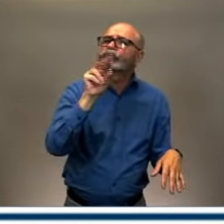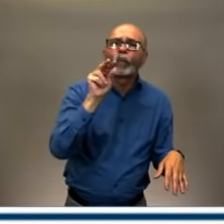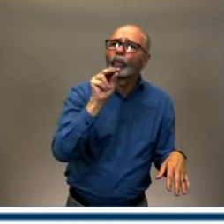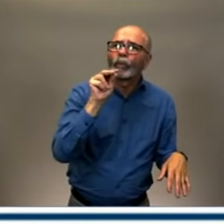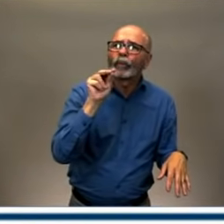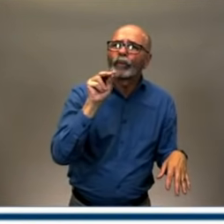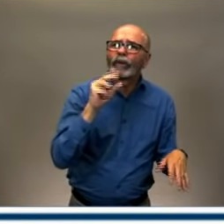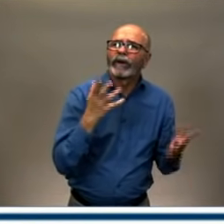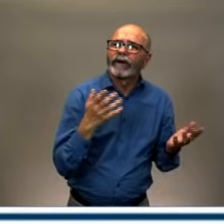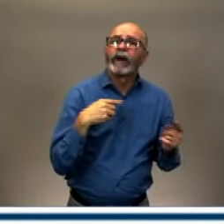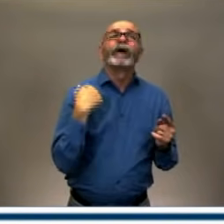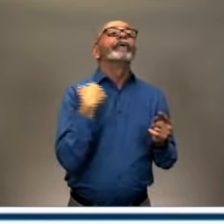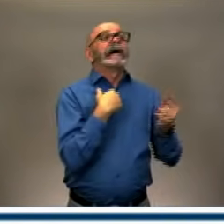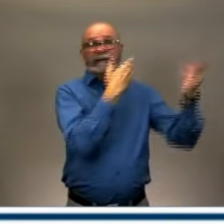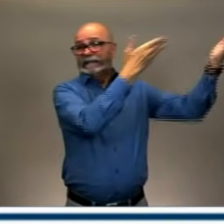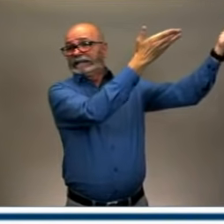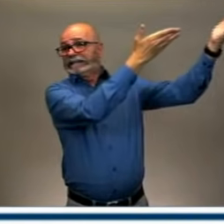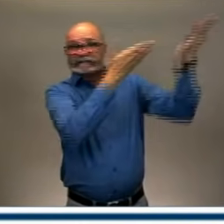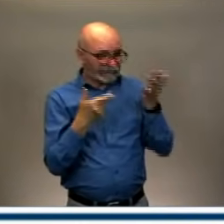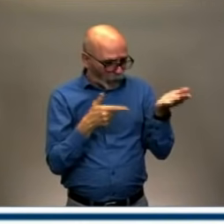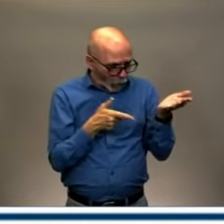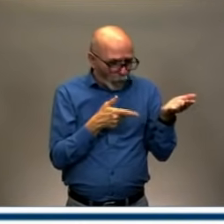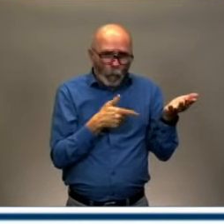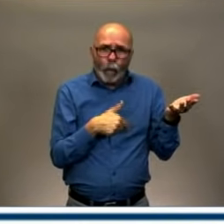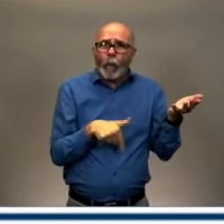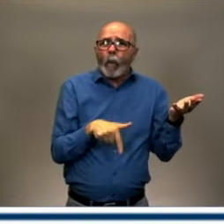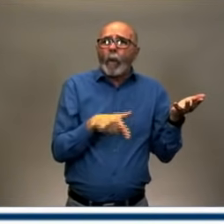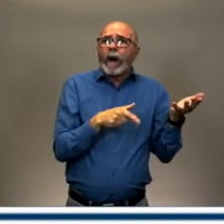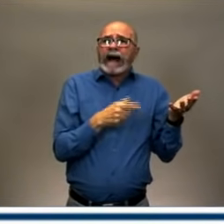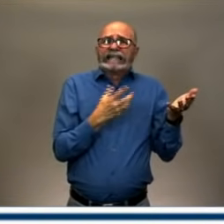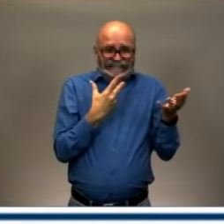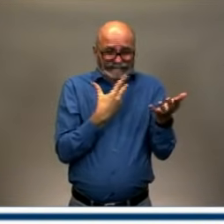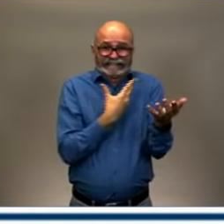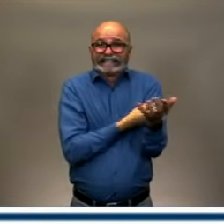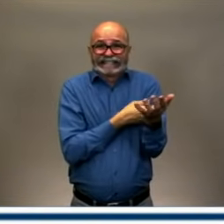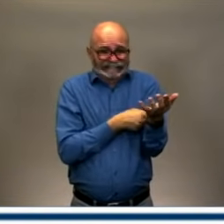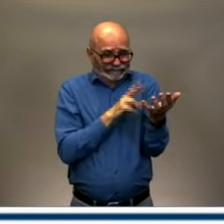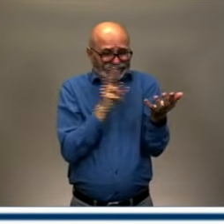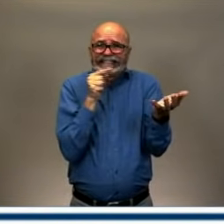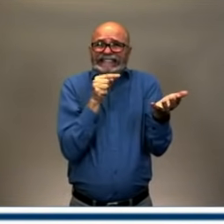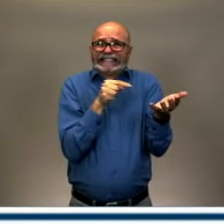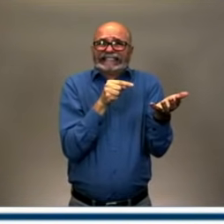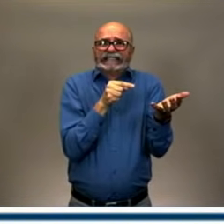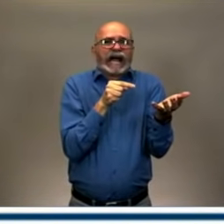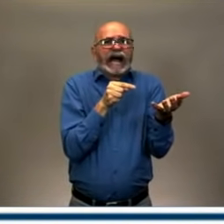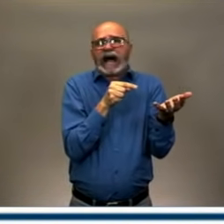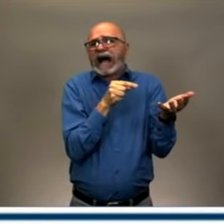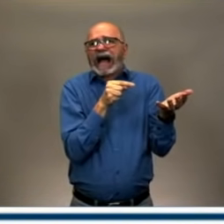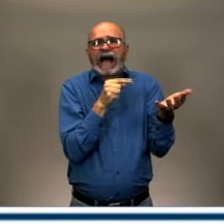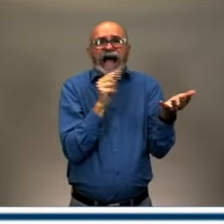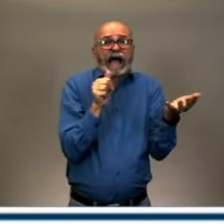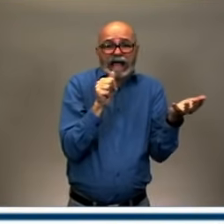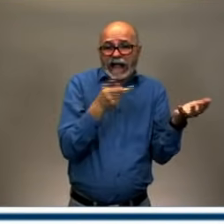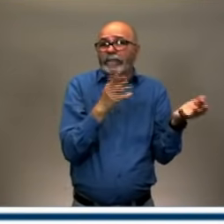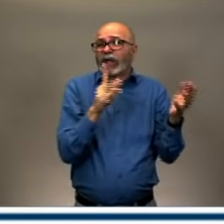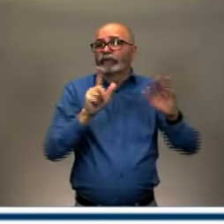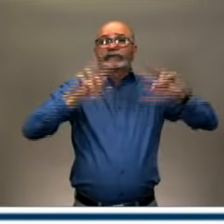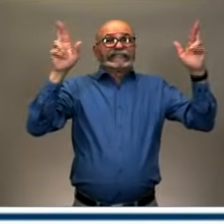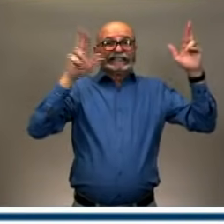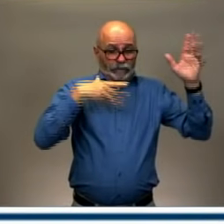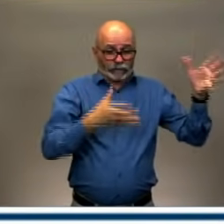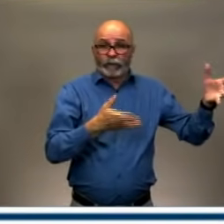current smaller numbers of vaccine that'll show up in the next 2 months, so that in April, when we start getting about